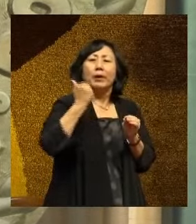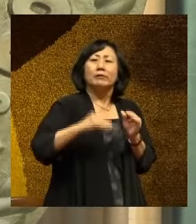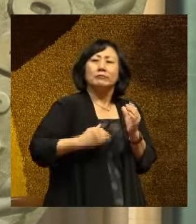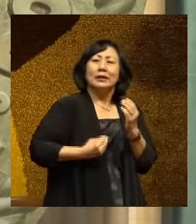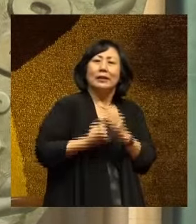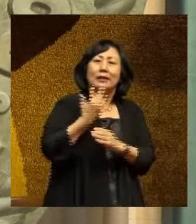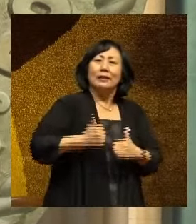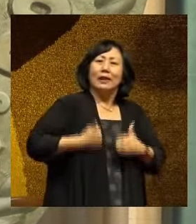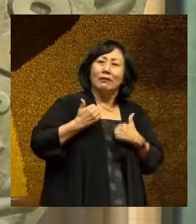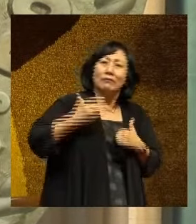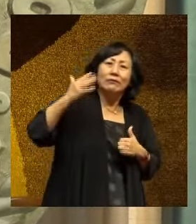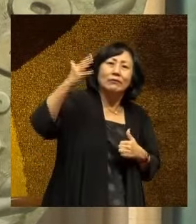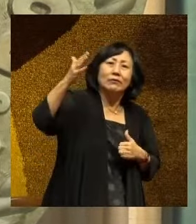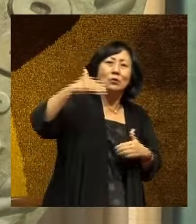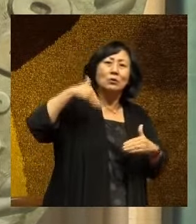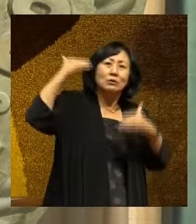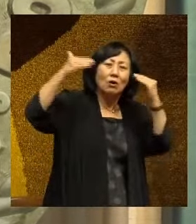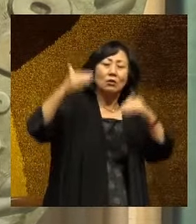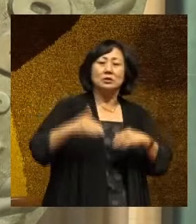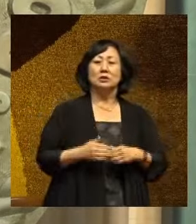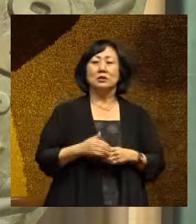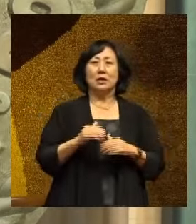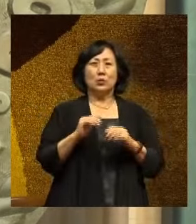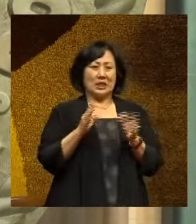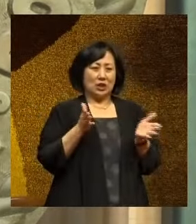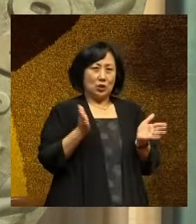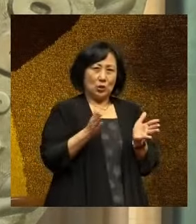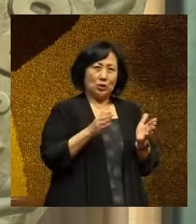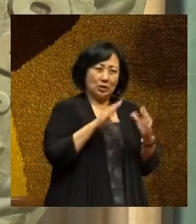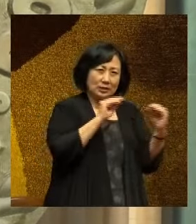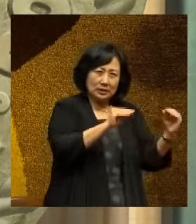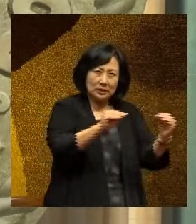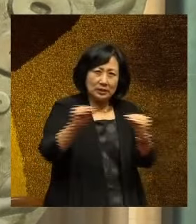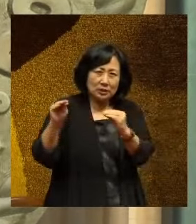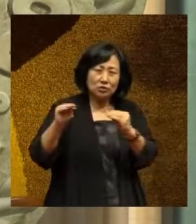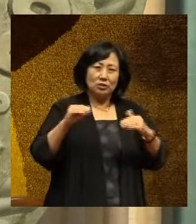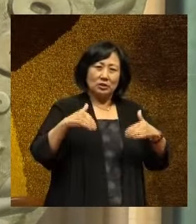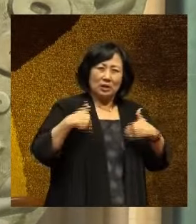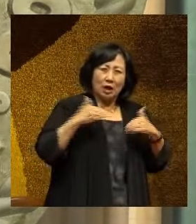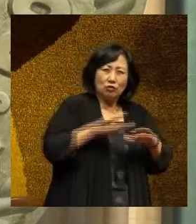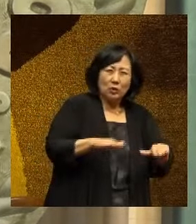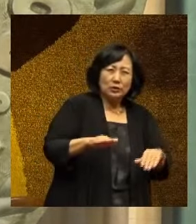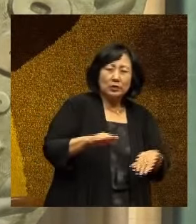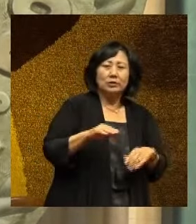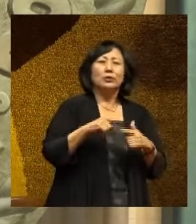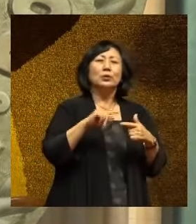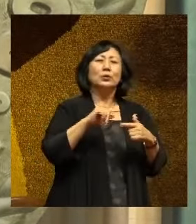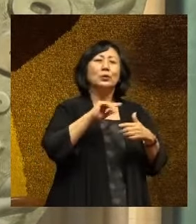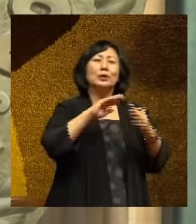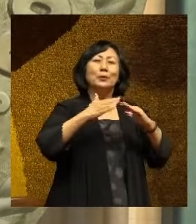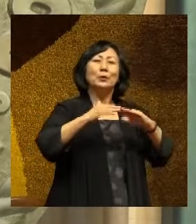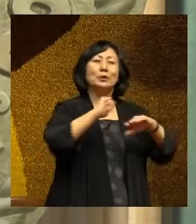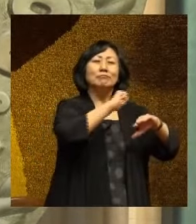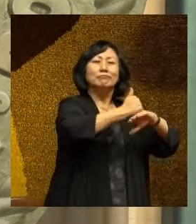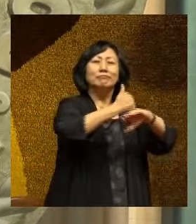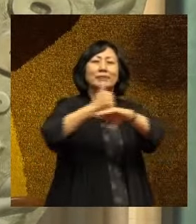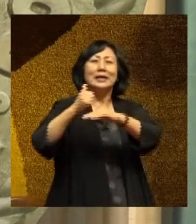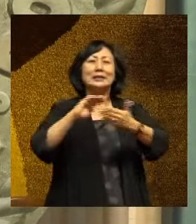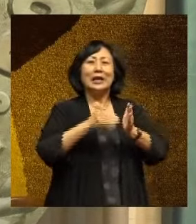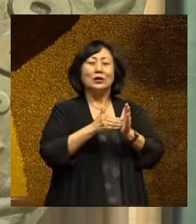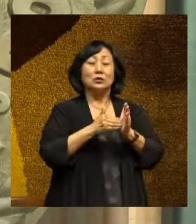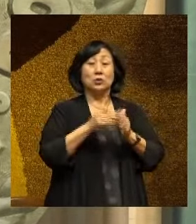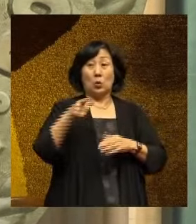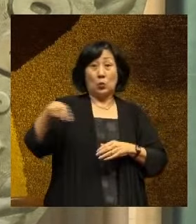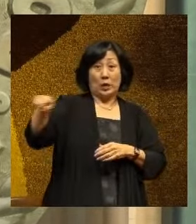early learners through our community-based centers. But let's work together to take the next step